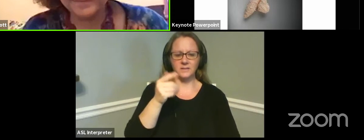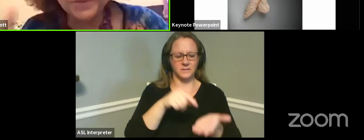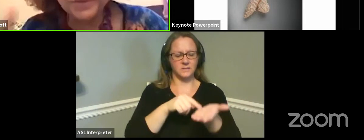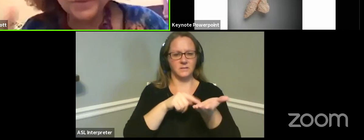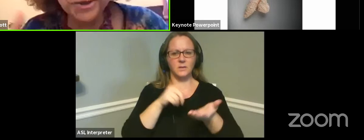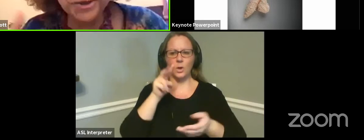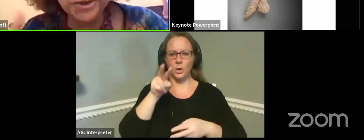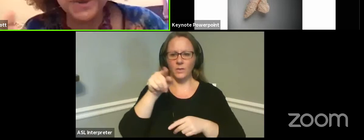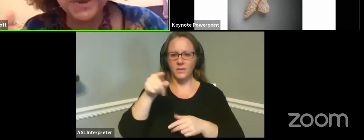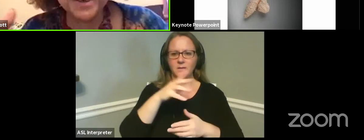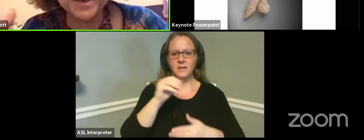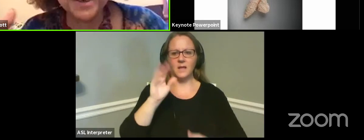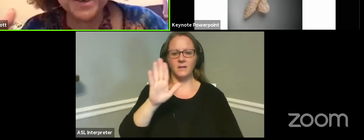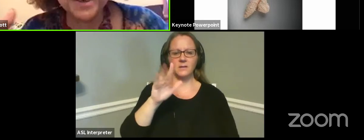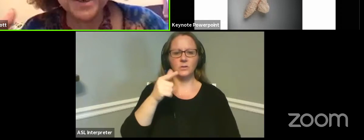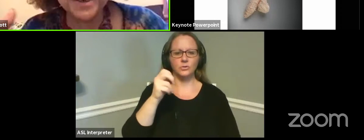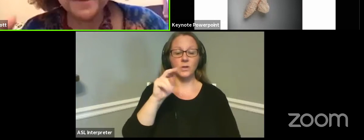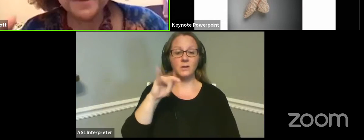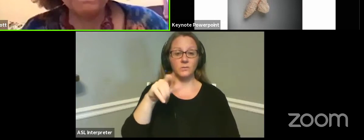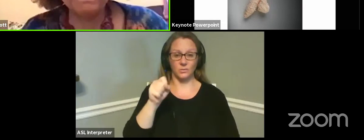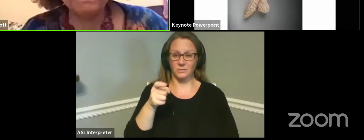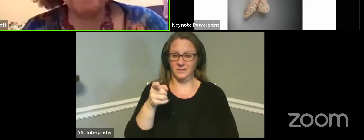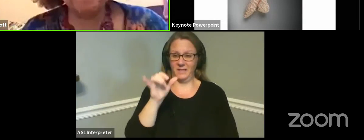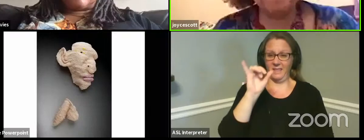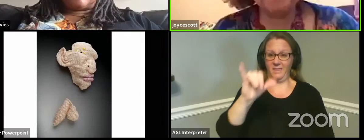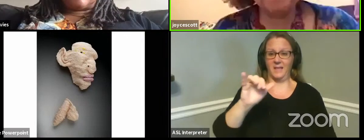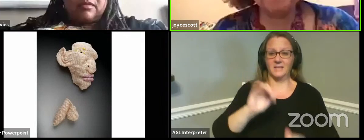This is what we do to each other.